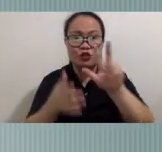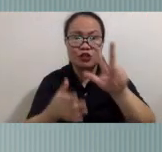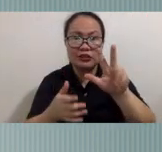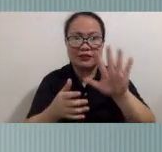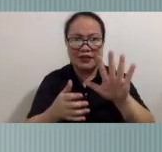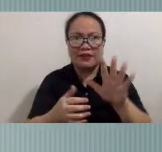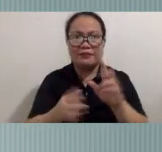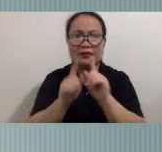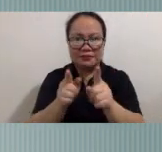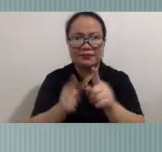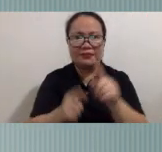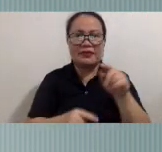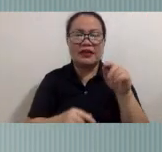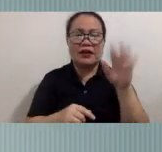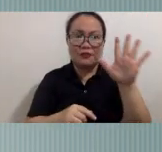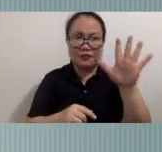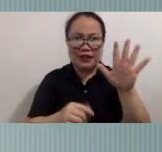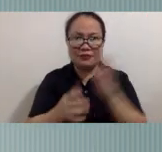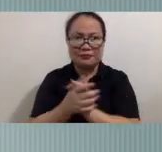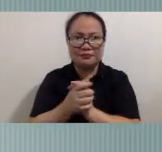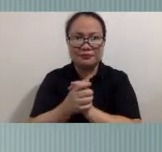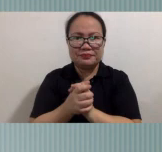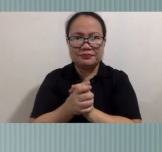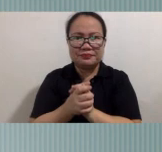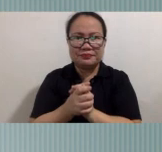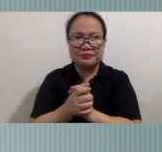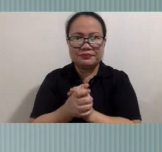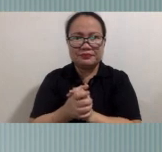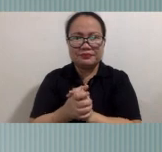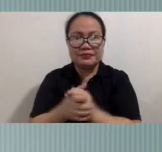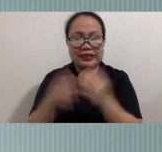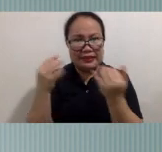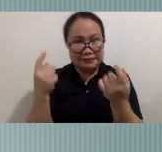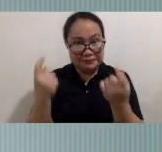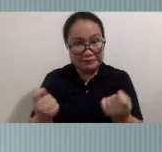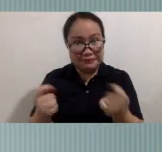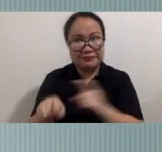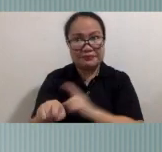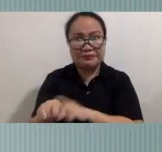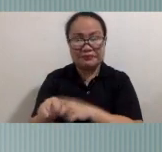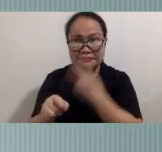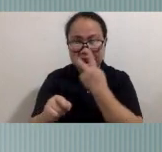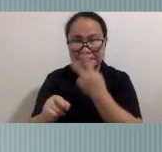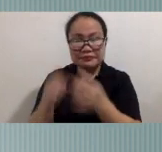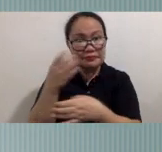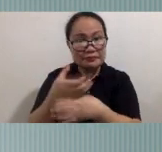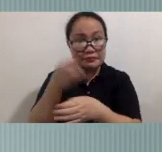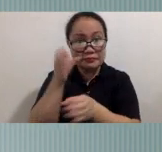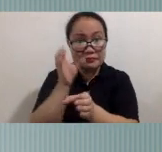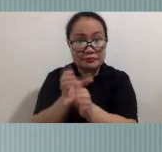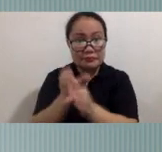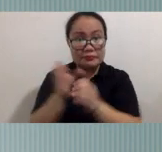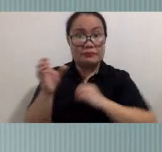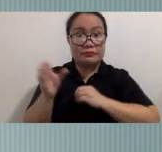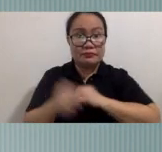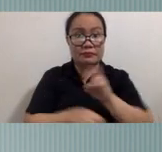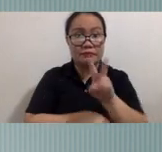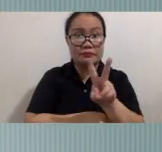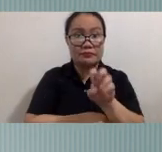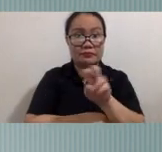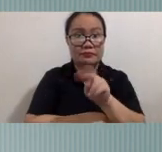tatlo. And that is 5. Yun yung kulang na 5. Alright? So, that is the complement.